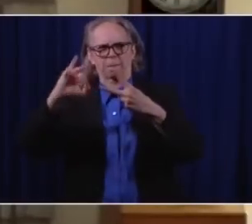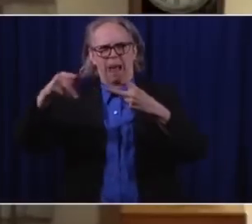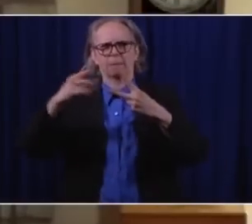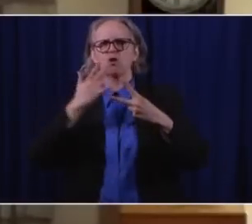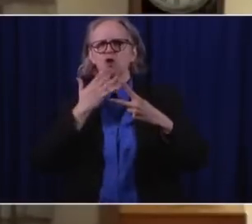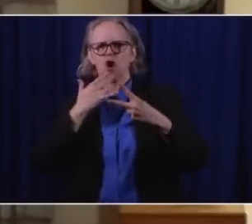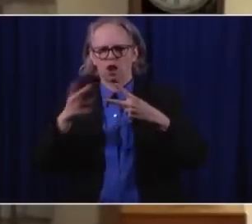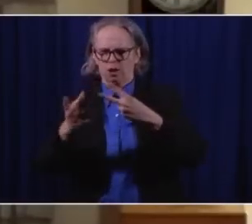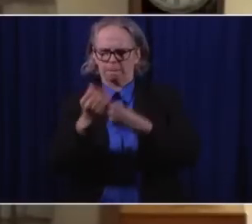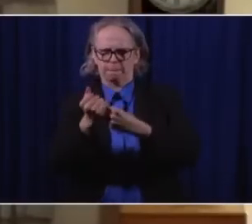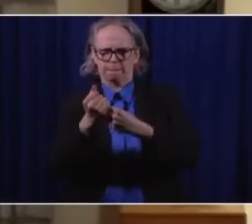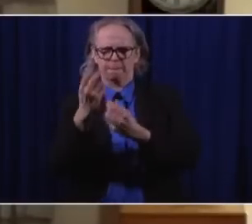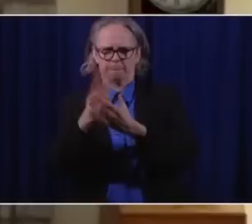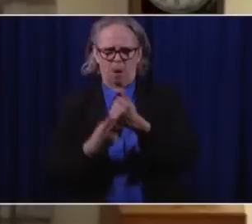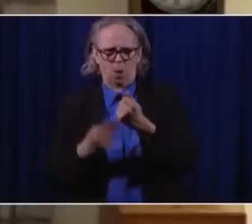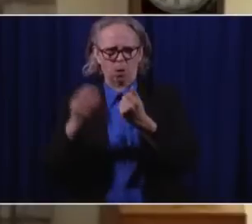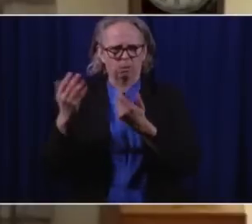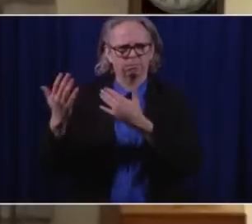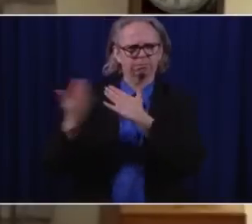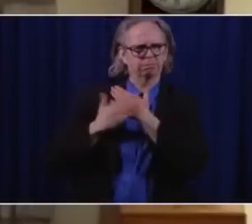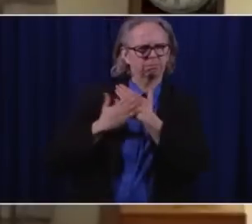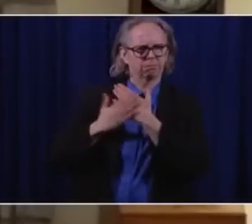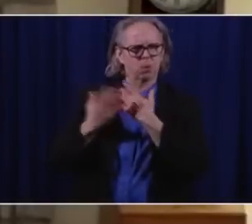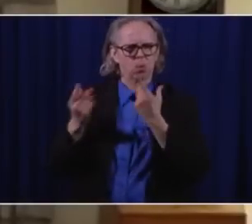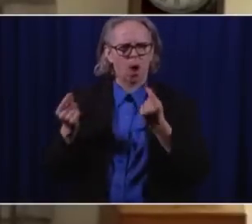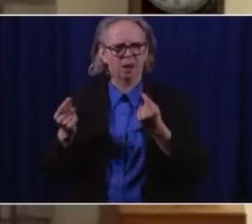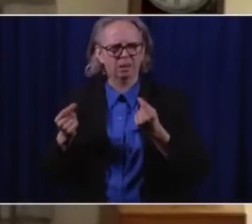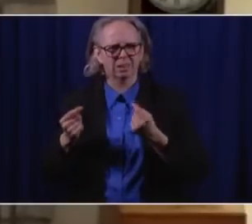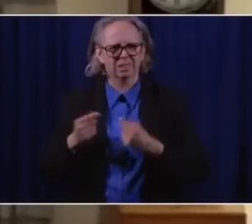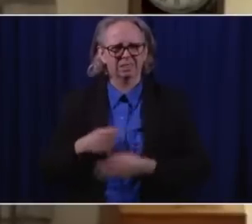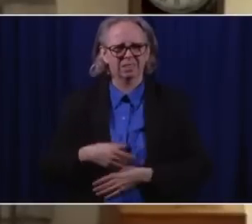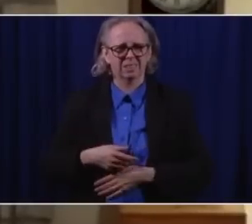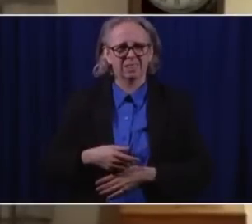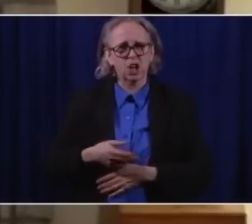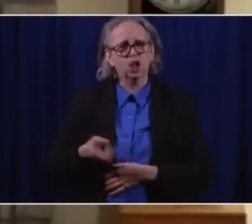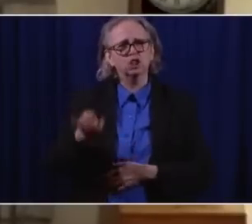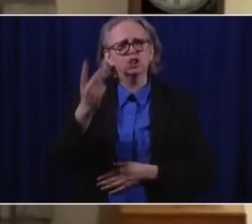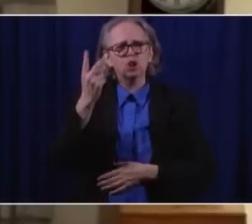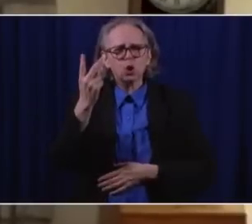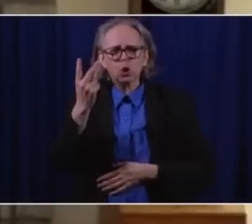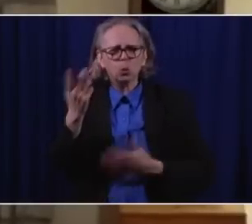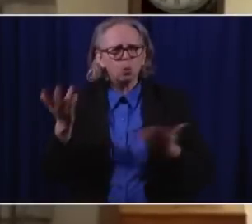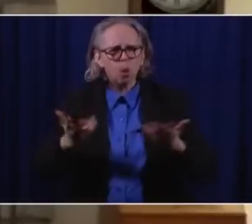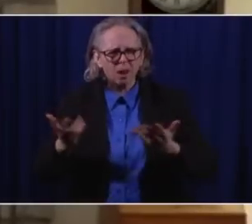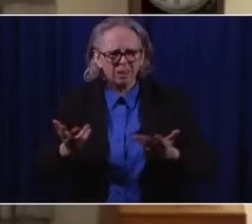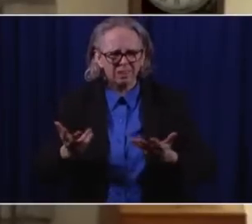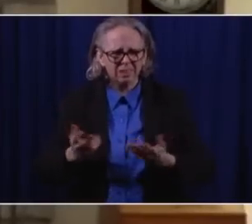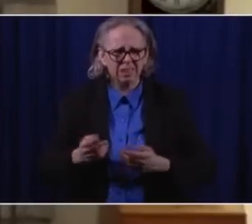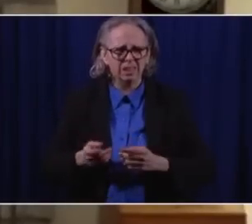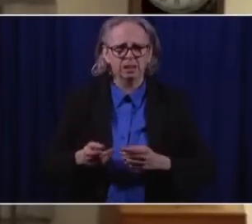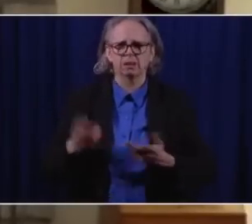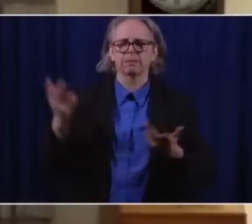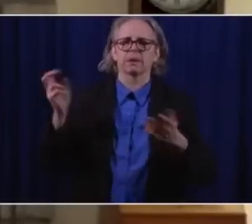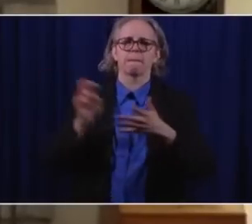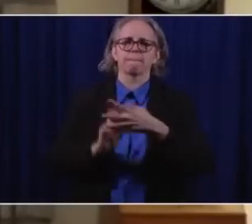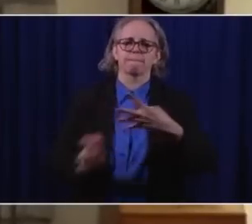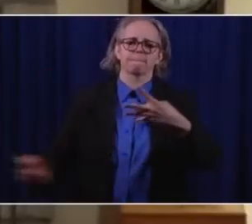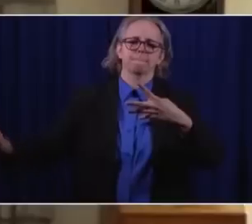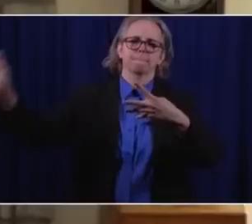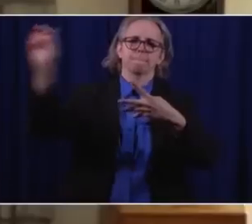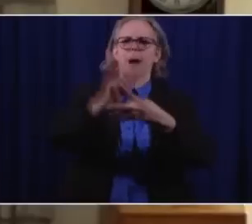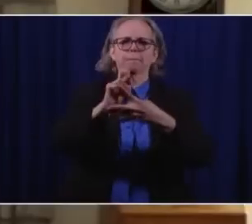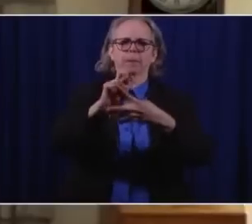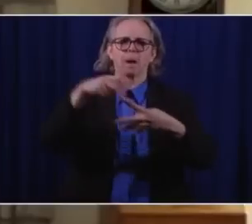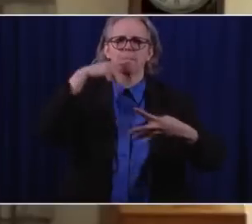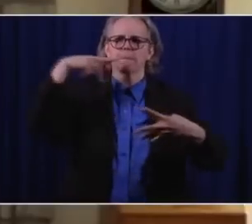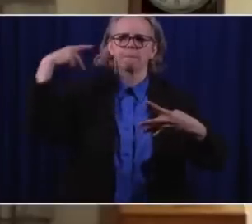We're hitting 2 critical milestones this week. For the first time, we have a county that will be purple. This means that they have flagged 6 or more